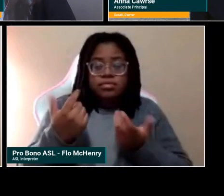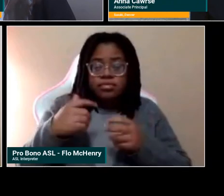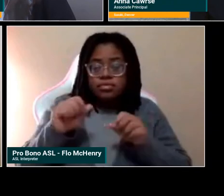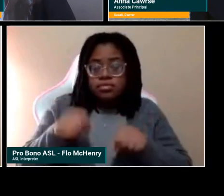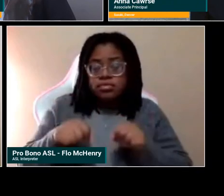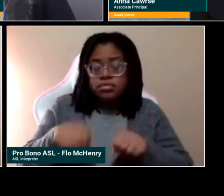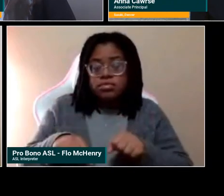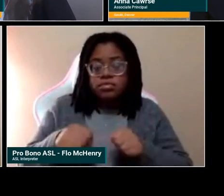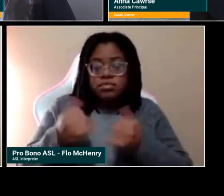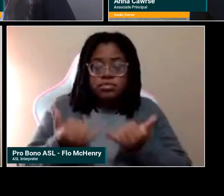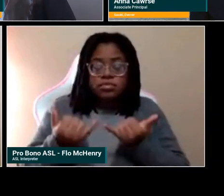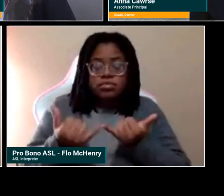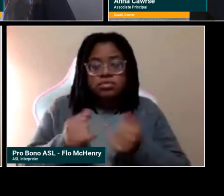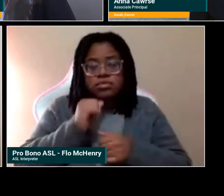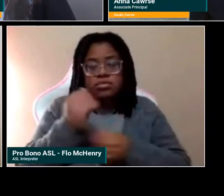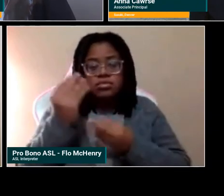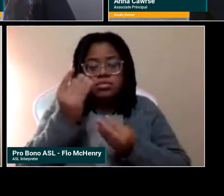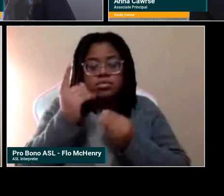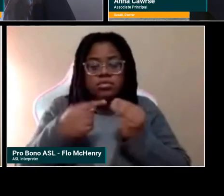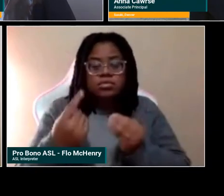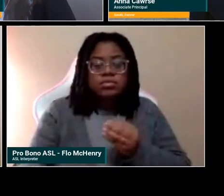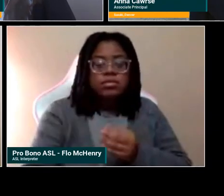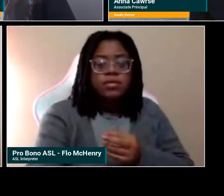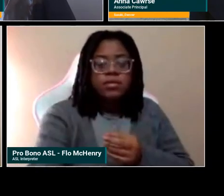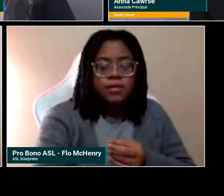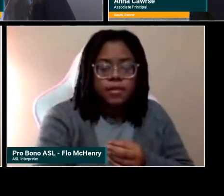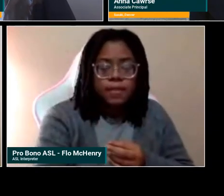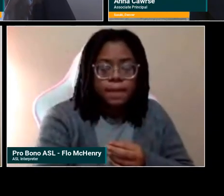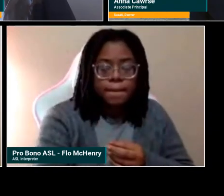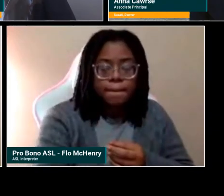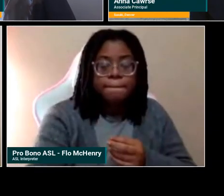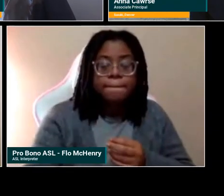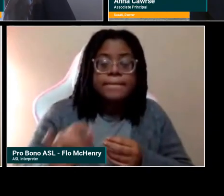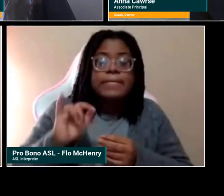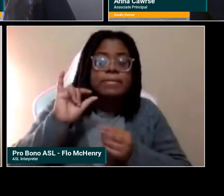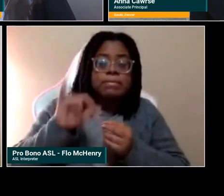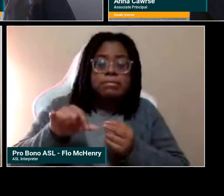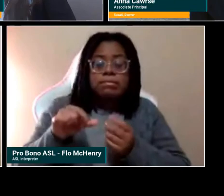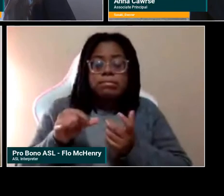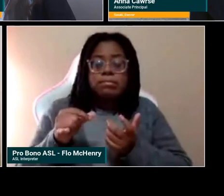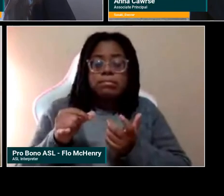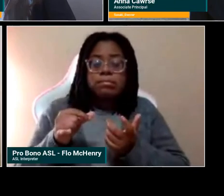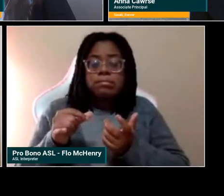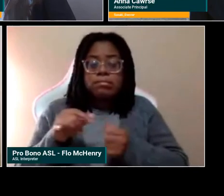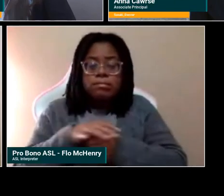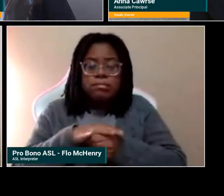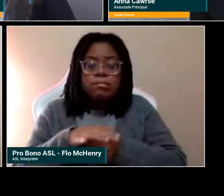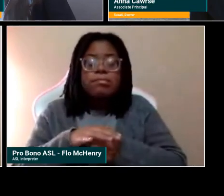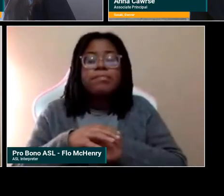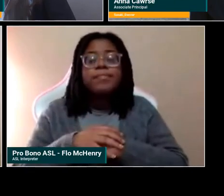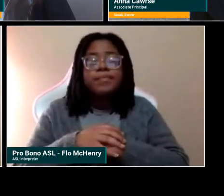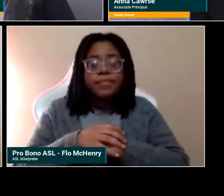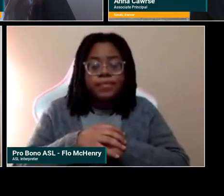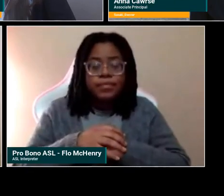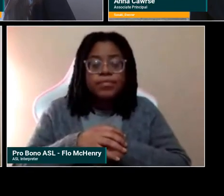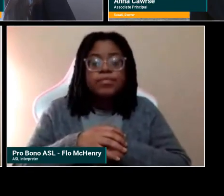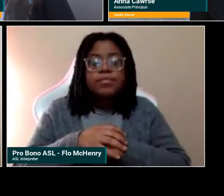haven't thought about that kind of length of expedition being an area where we'd see impacts as well.